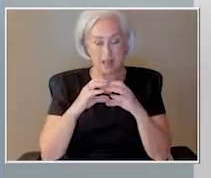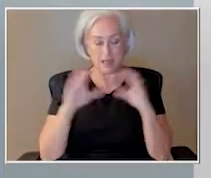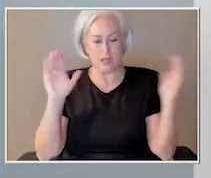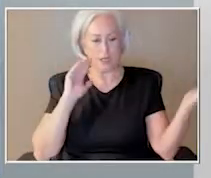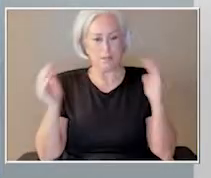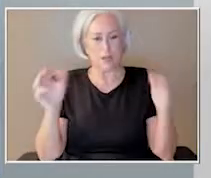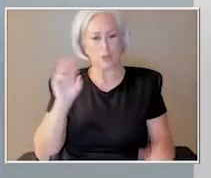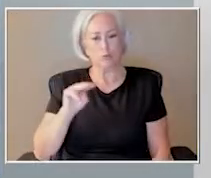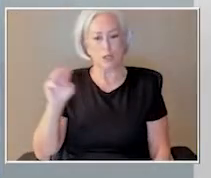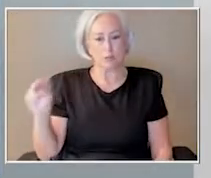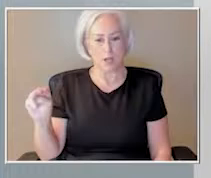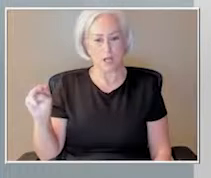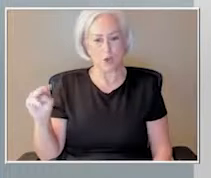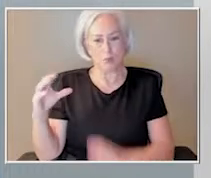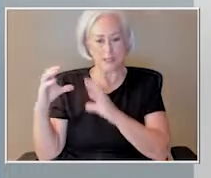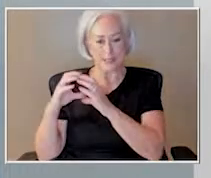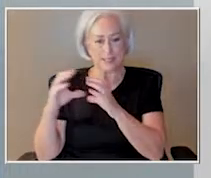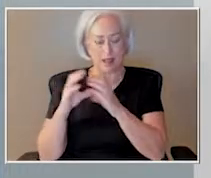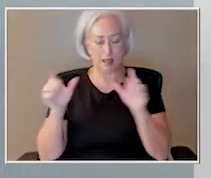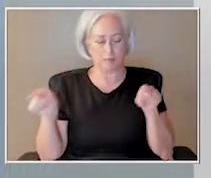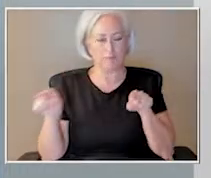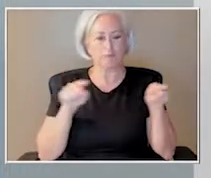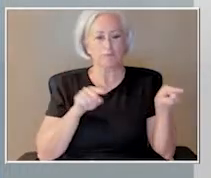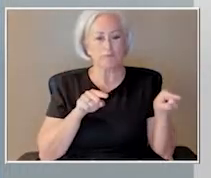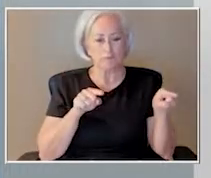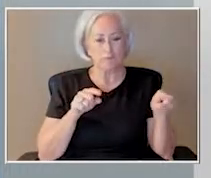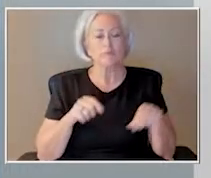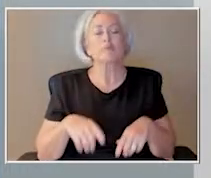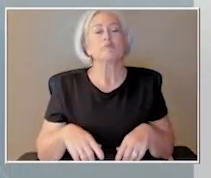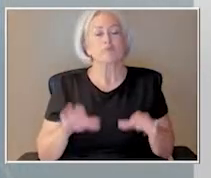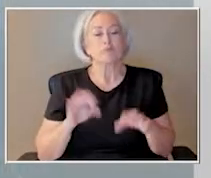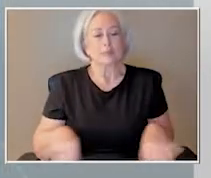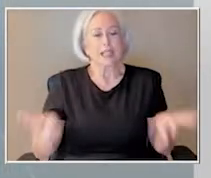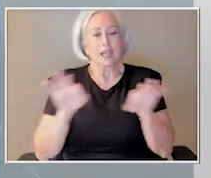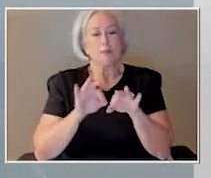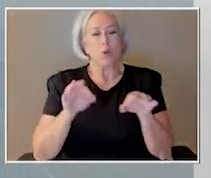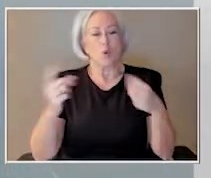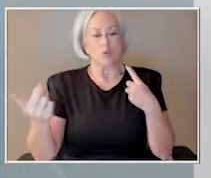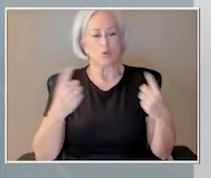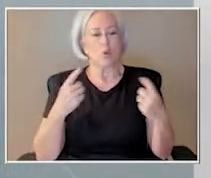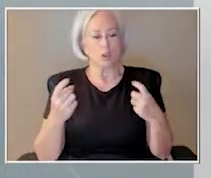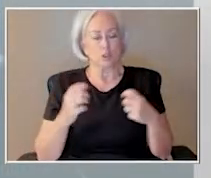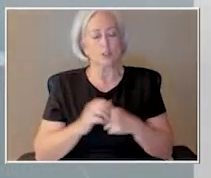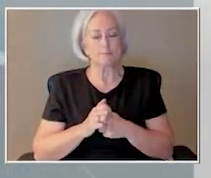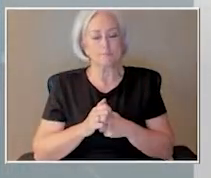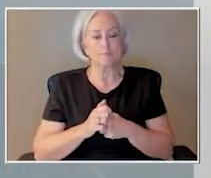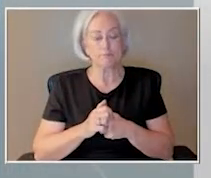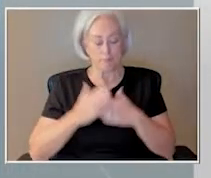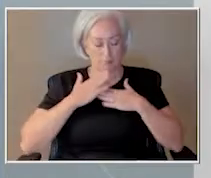that's a very important question for a lot of people to understand that, is that our